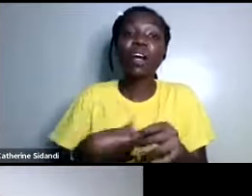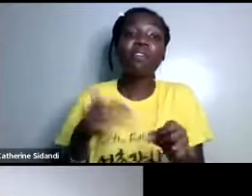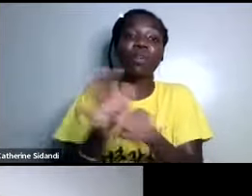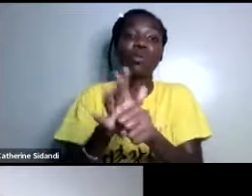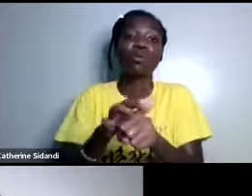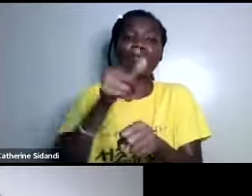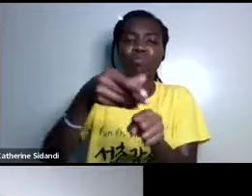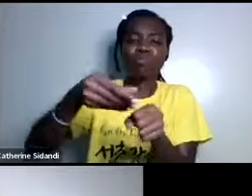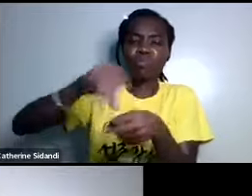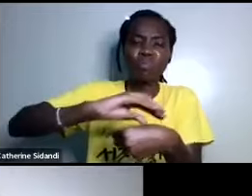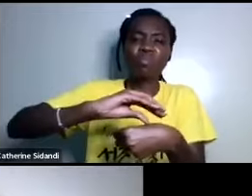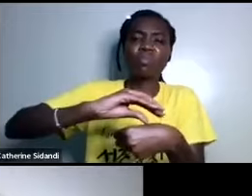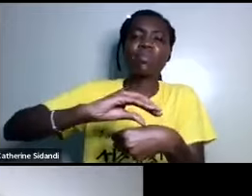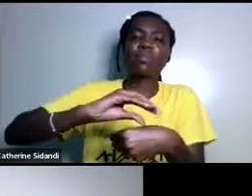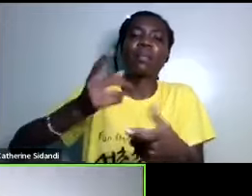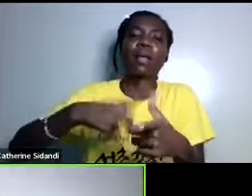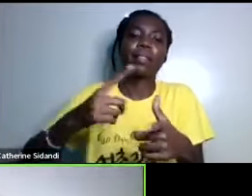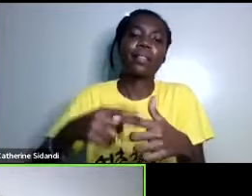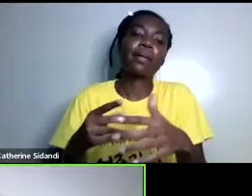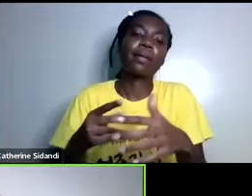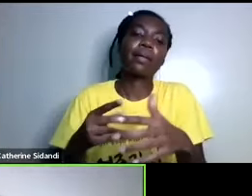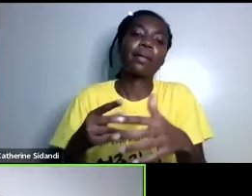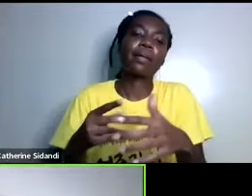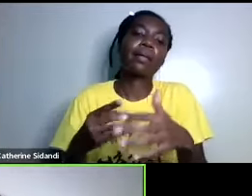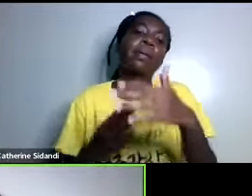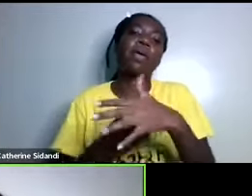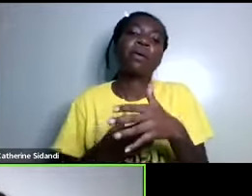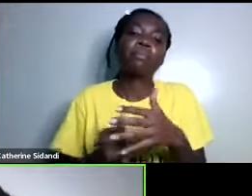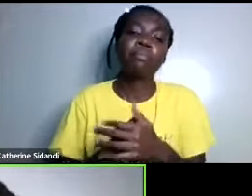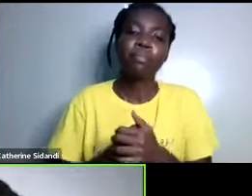won't get leads. Oh,